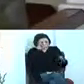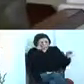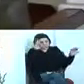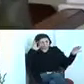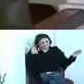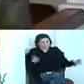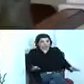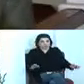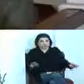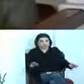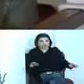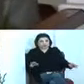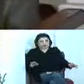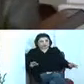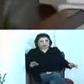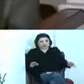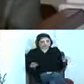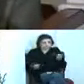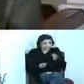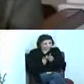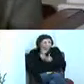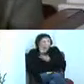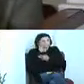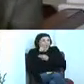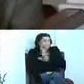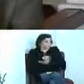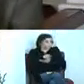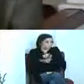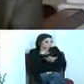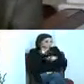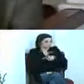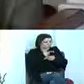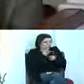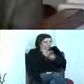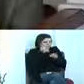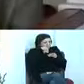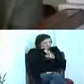determines the harvest produced in our mind.